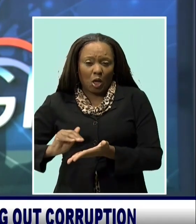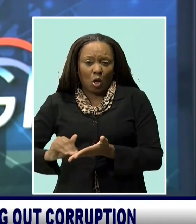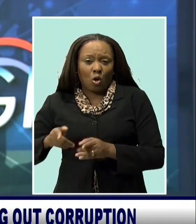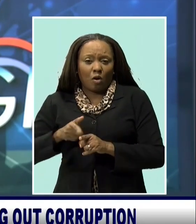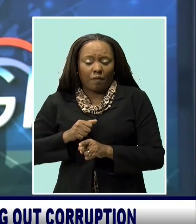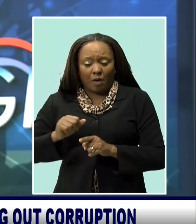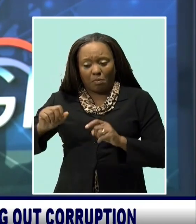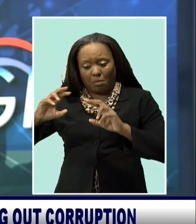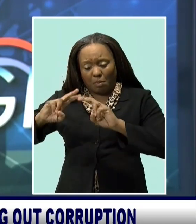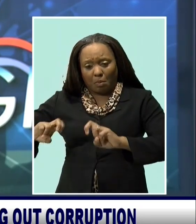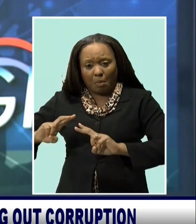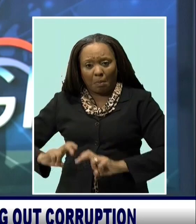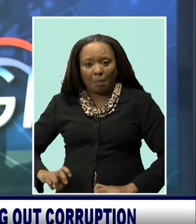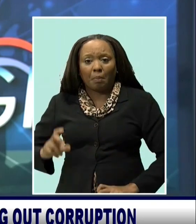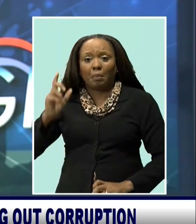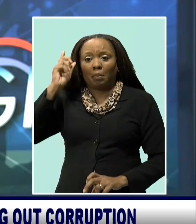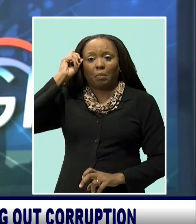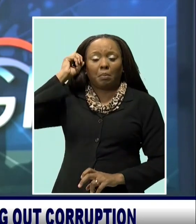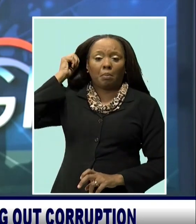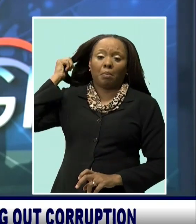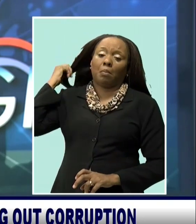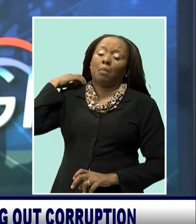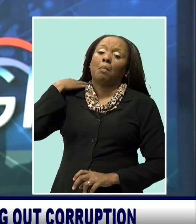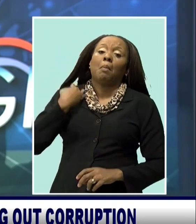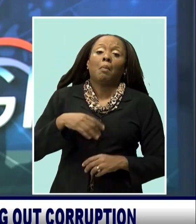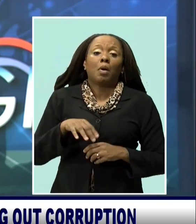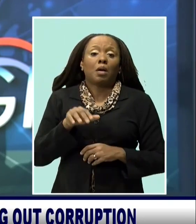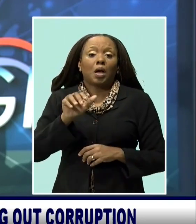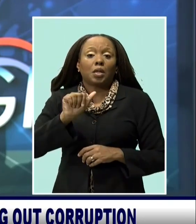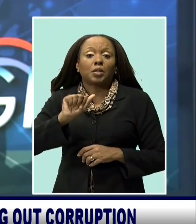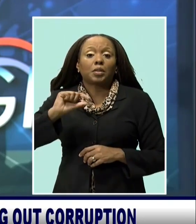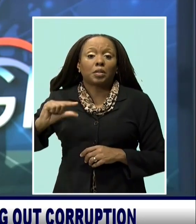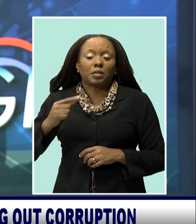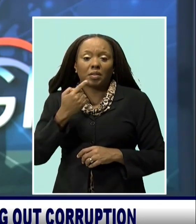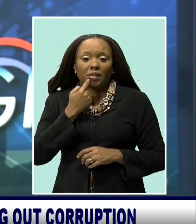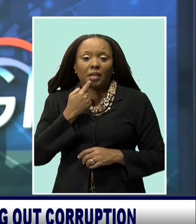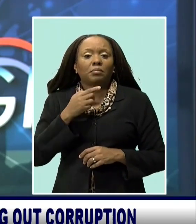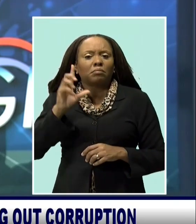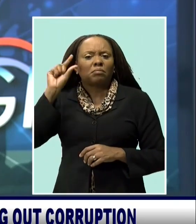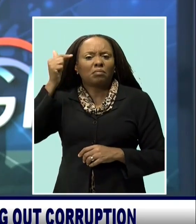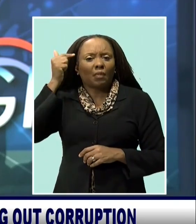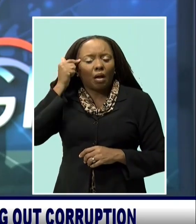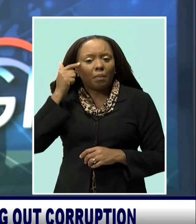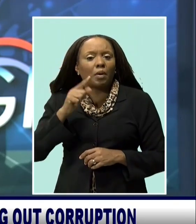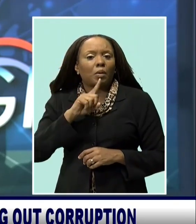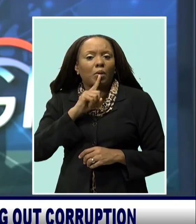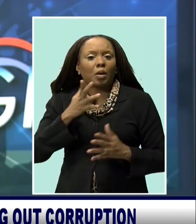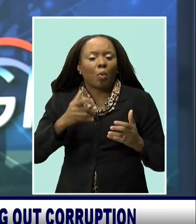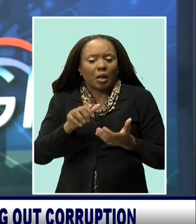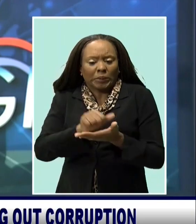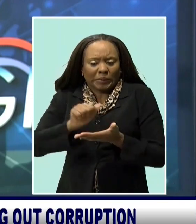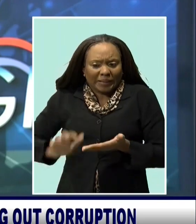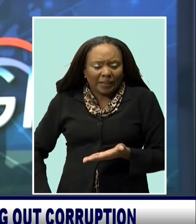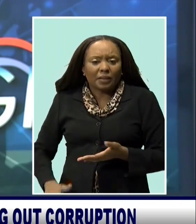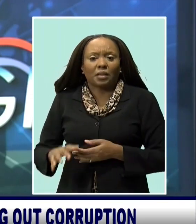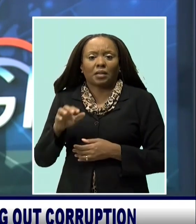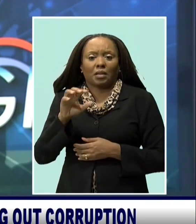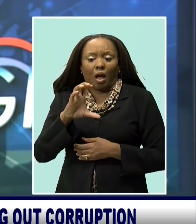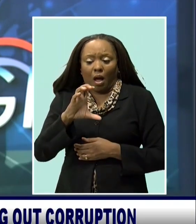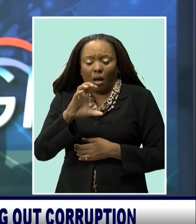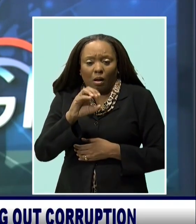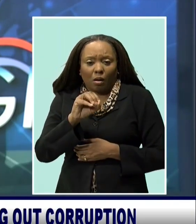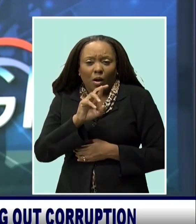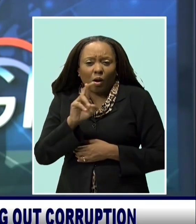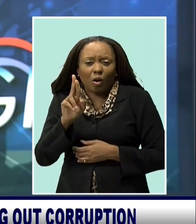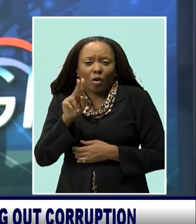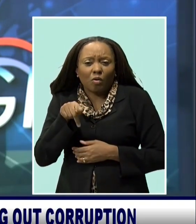today, Attorney General Dale Marshall said government had committed in its manifesto to rooting out corruption as it's a stain on society. He